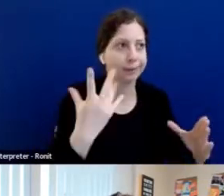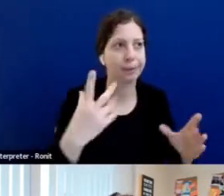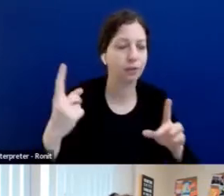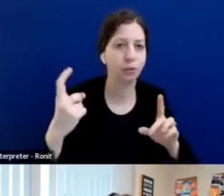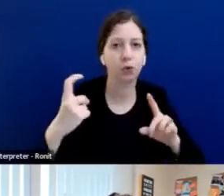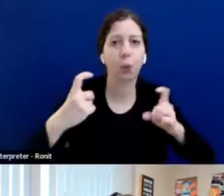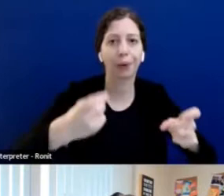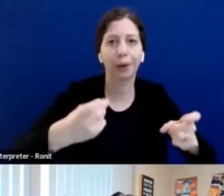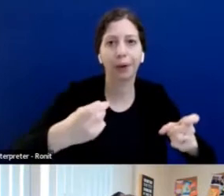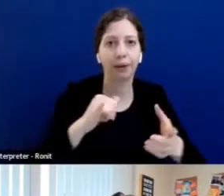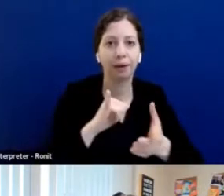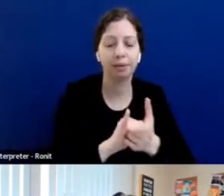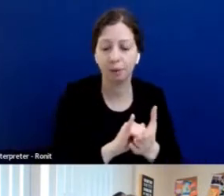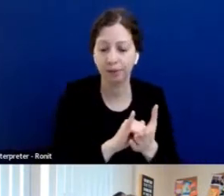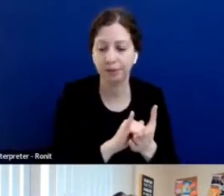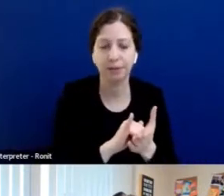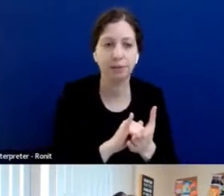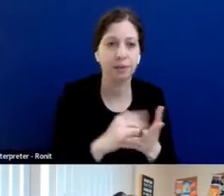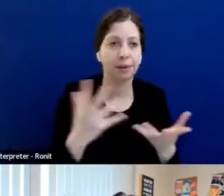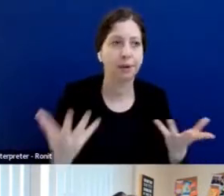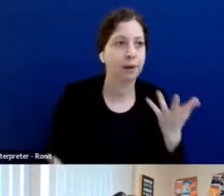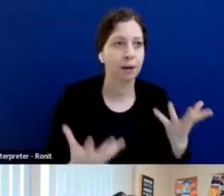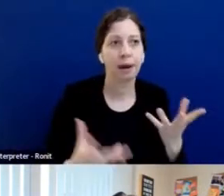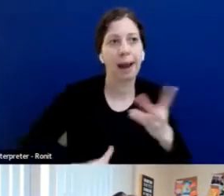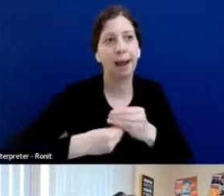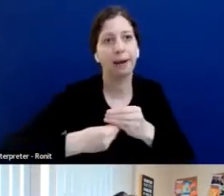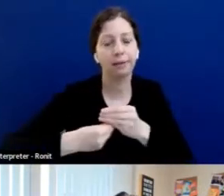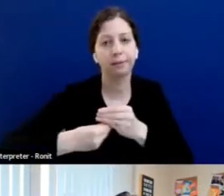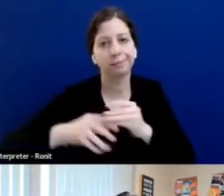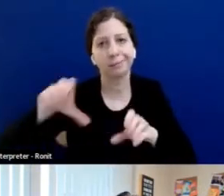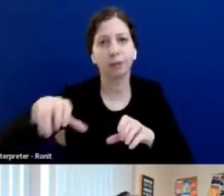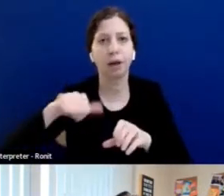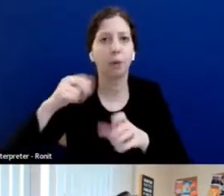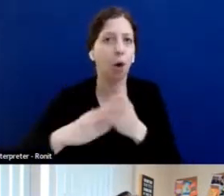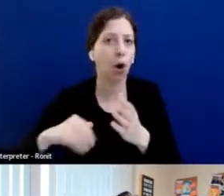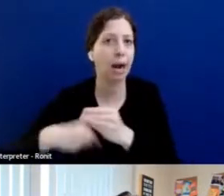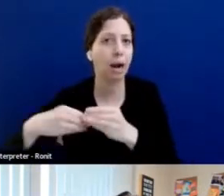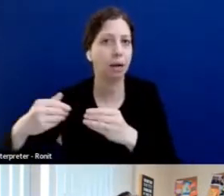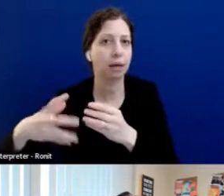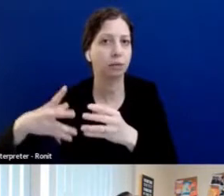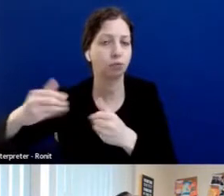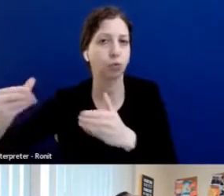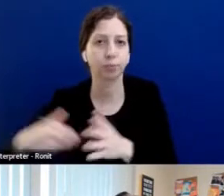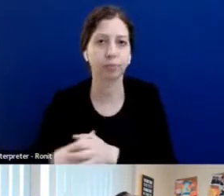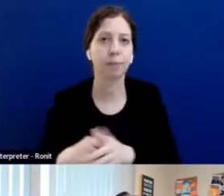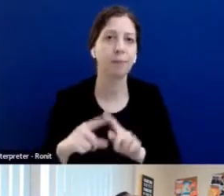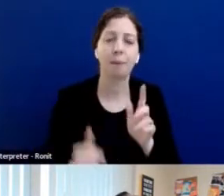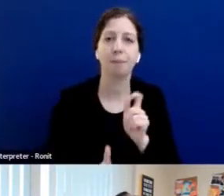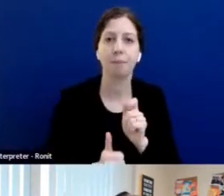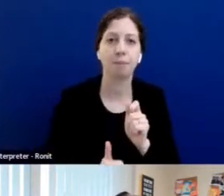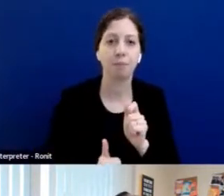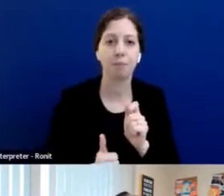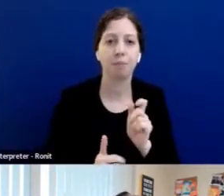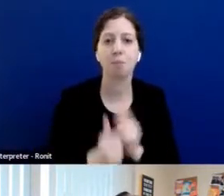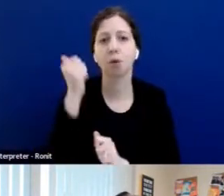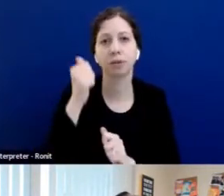donated that was, then we built on an addition and put another room in there. But, the vast